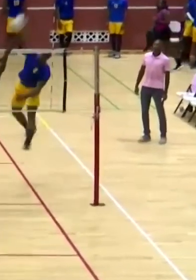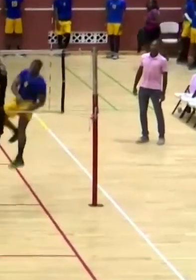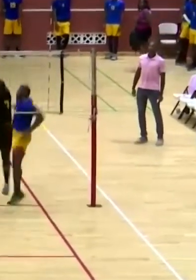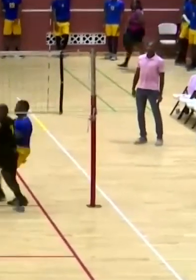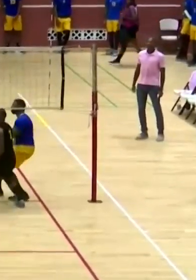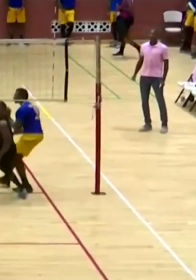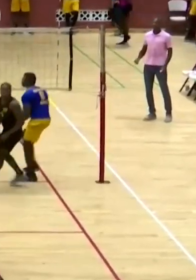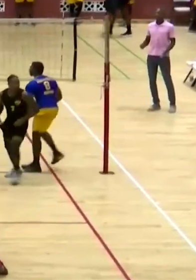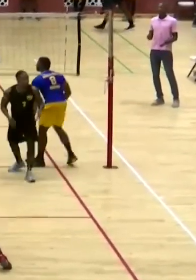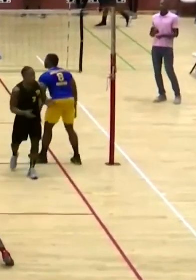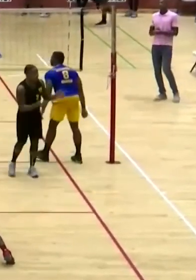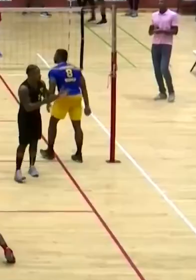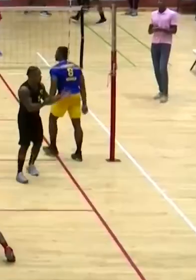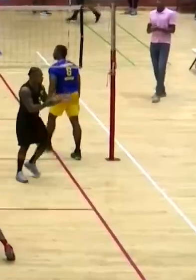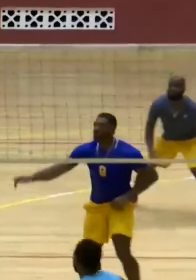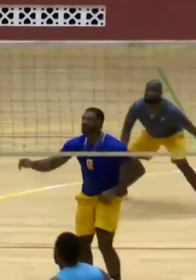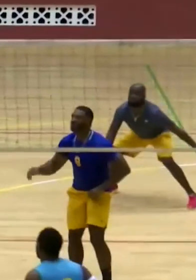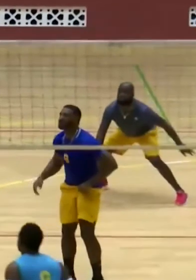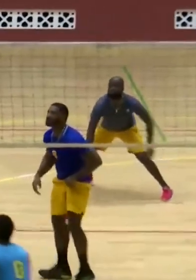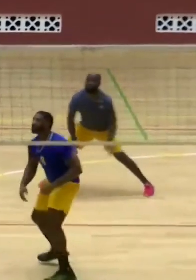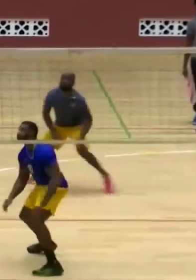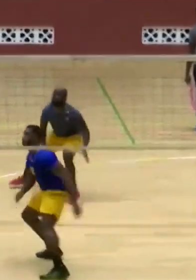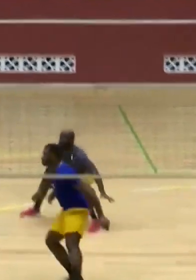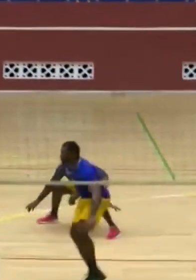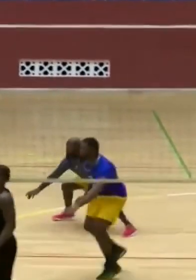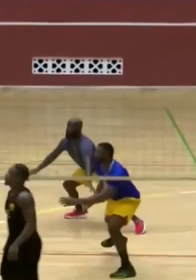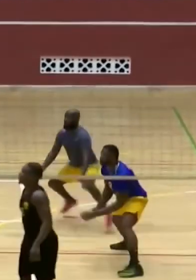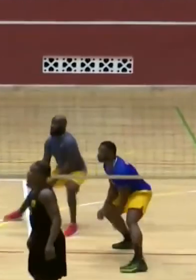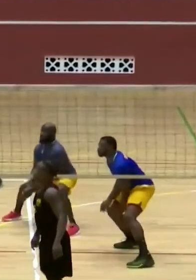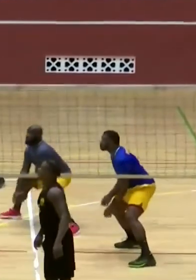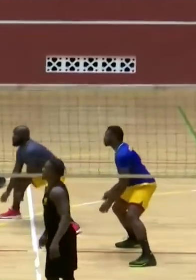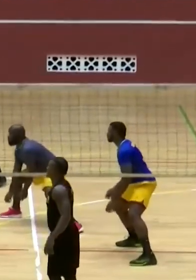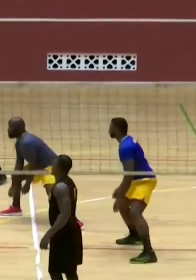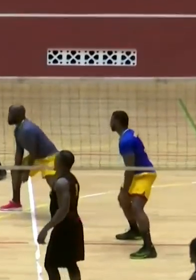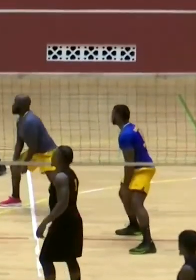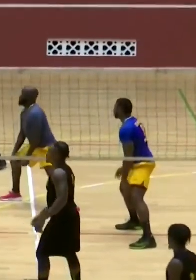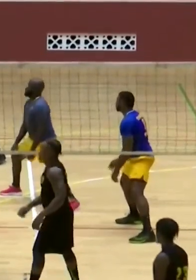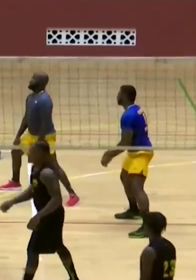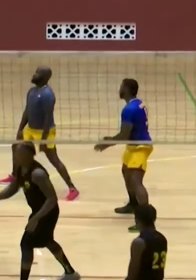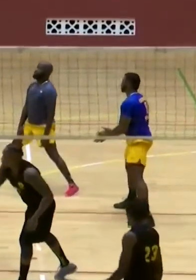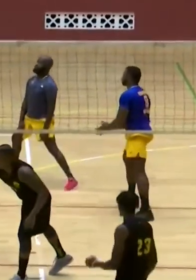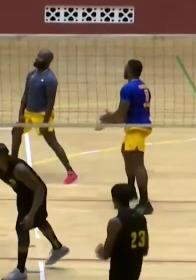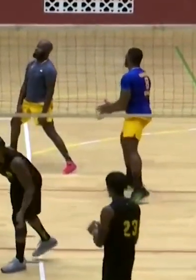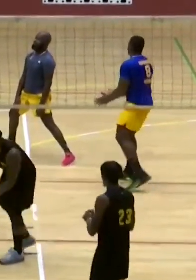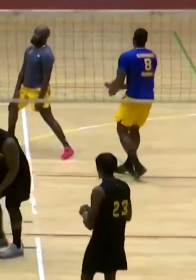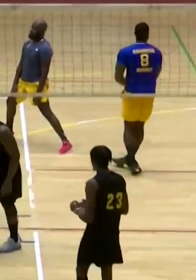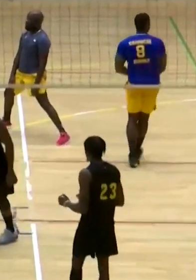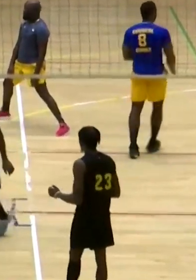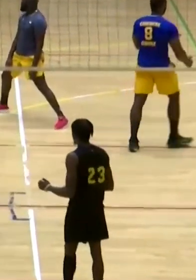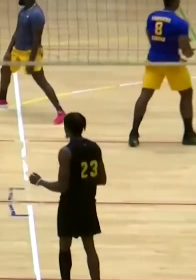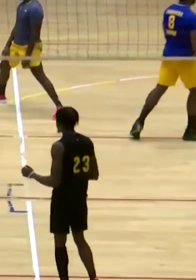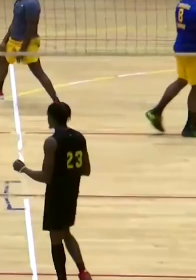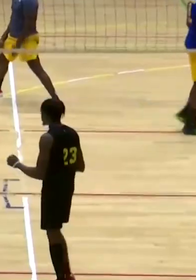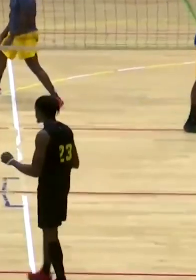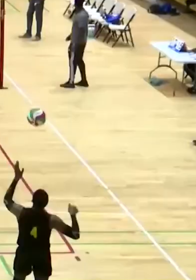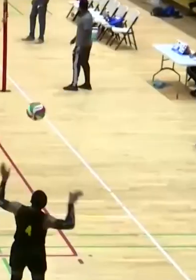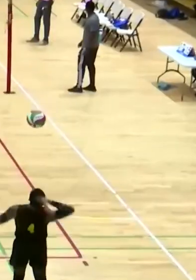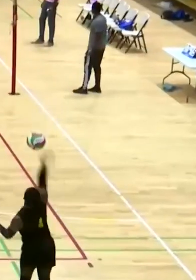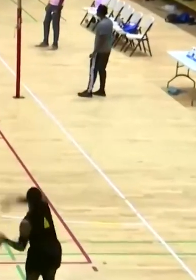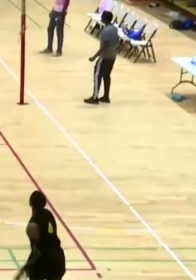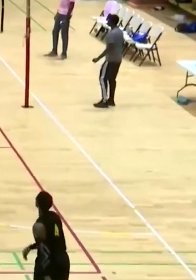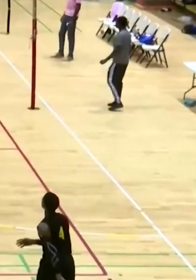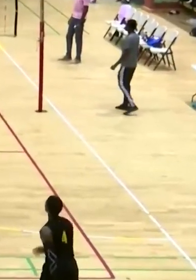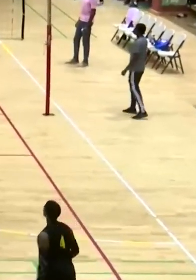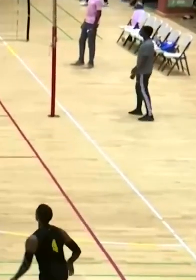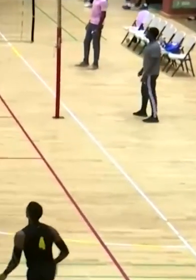deadly. How would Stars answer? Forcefully, partially blocked, but it's good enough for the point. In